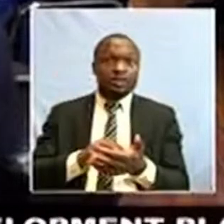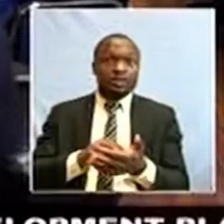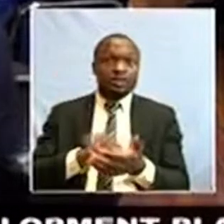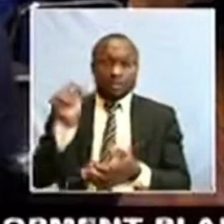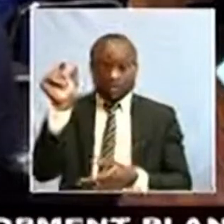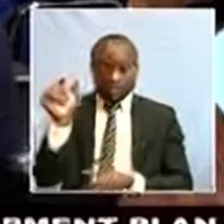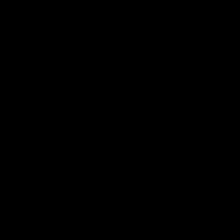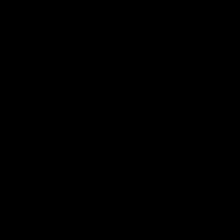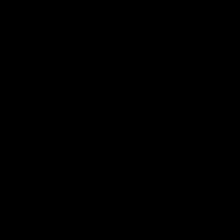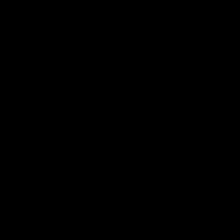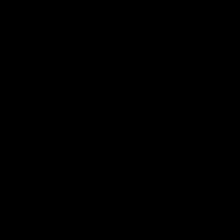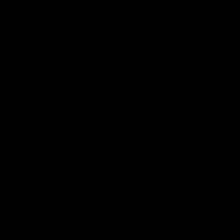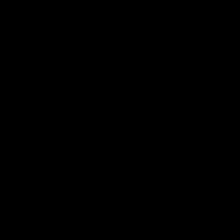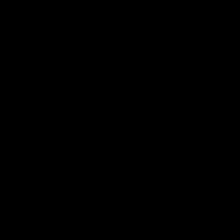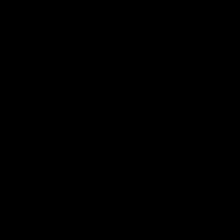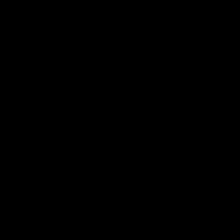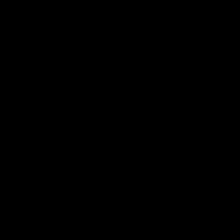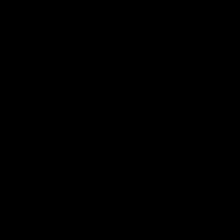Okay. for the Lord sake.